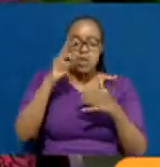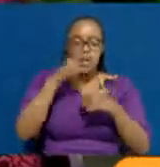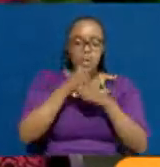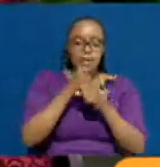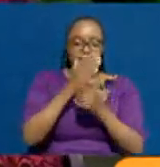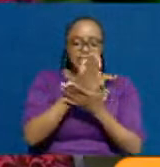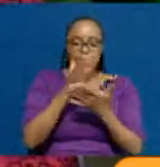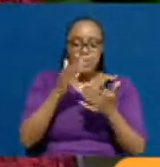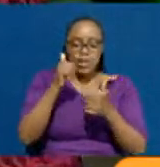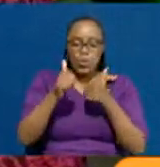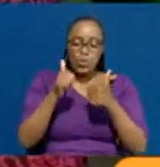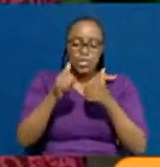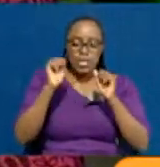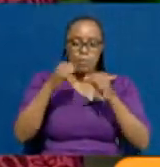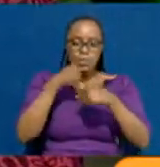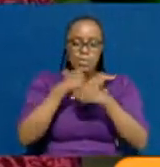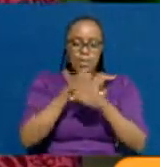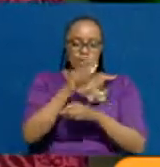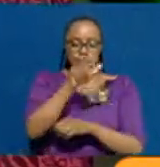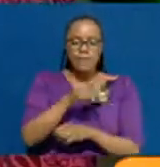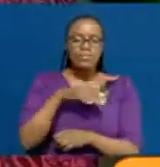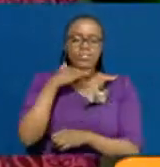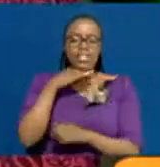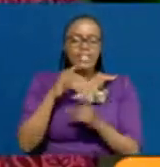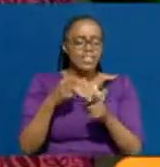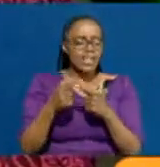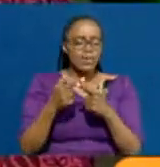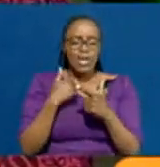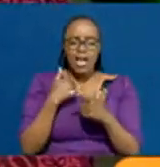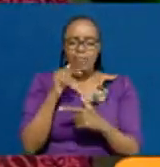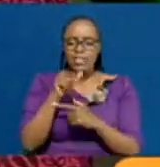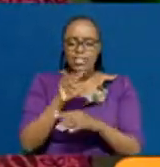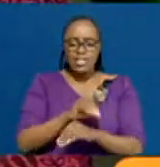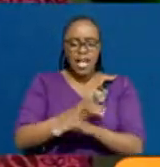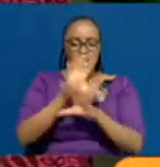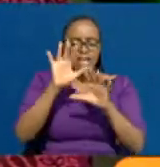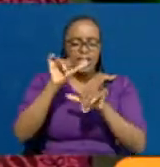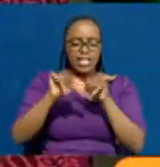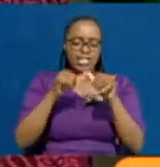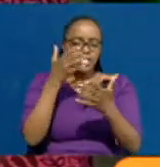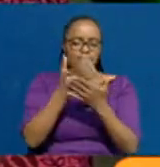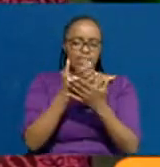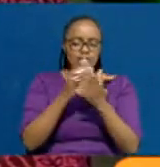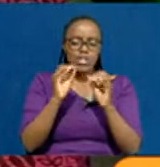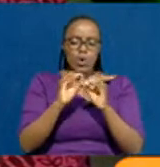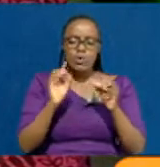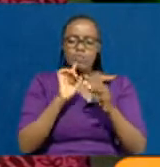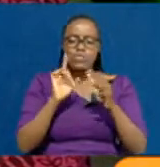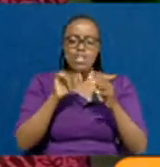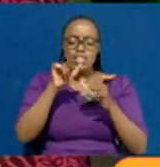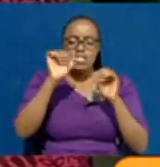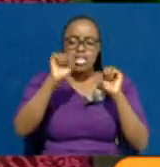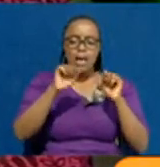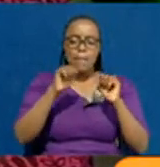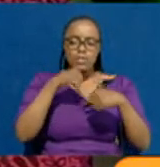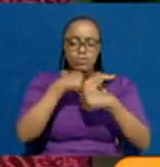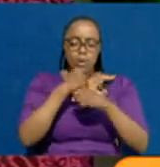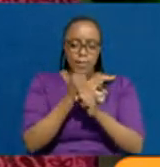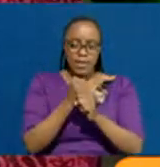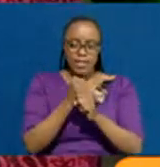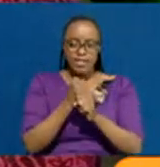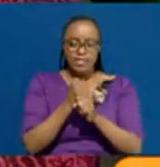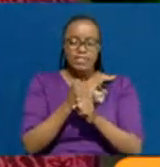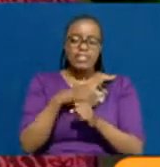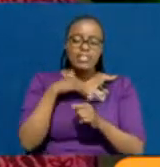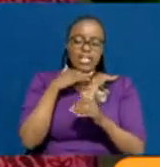that will cause someone to die, we don't have a very clear scientific evidence to say that it will actually result in